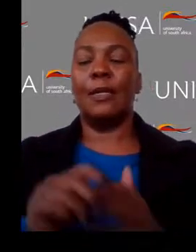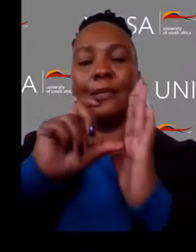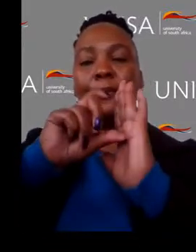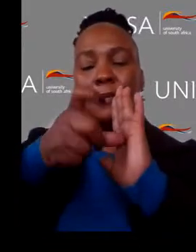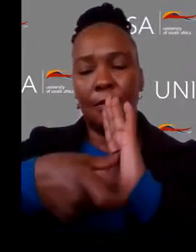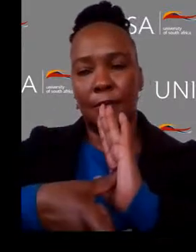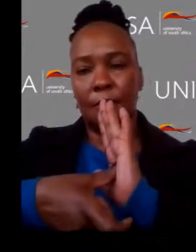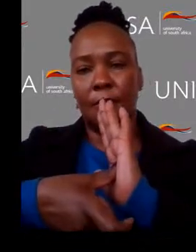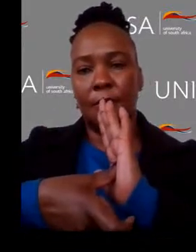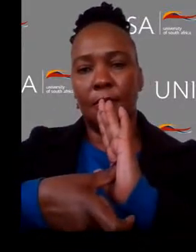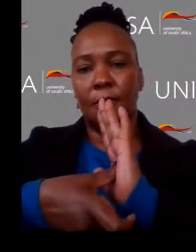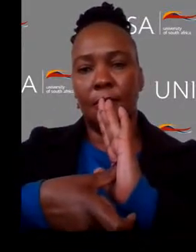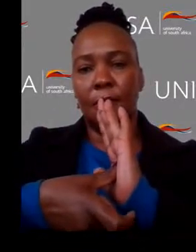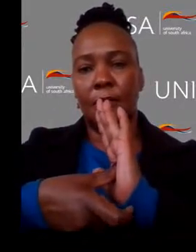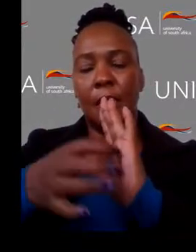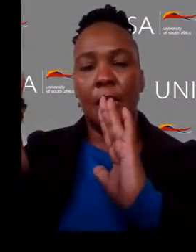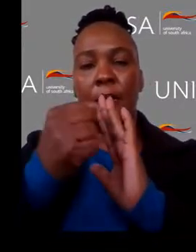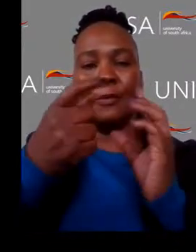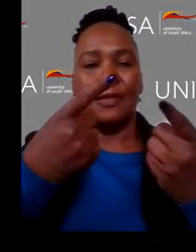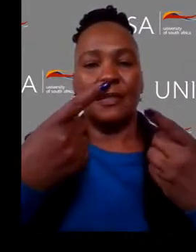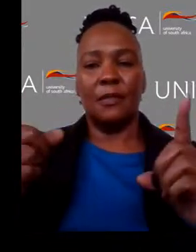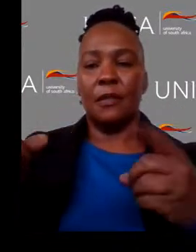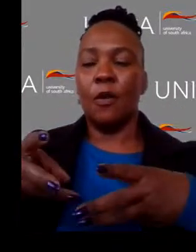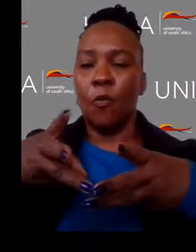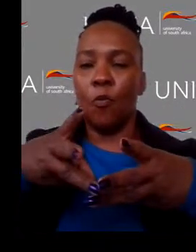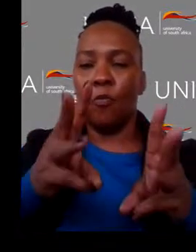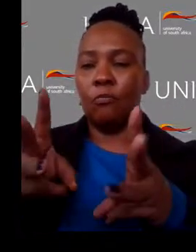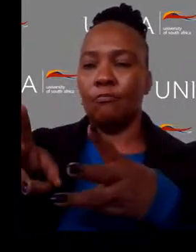disabilities comes differently. There are those who are